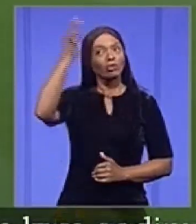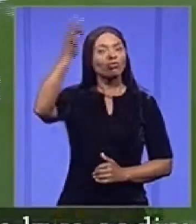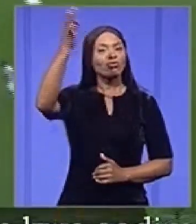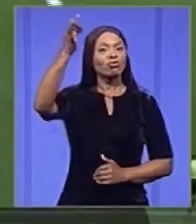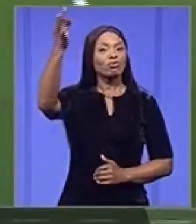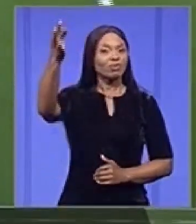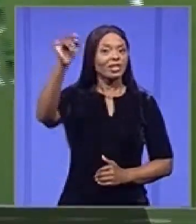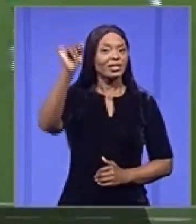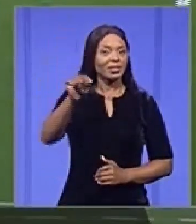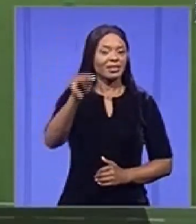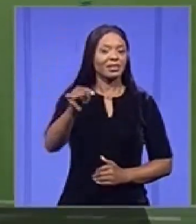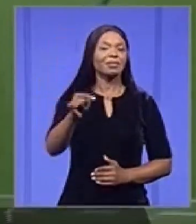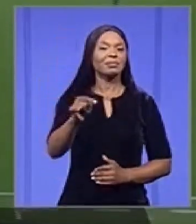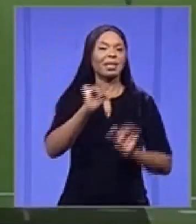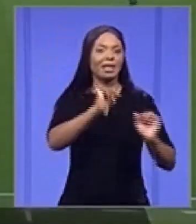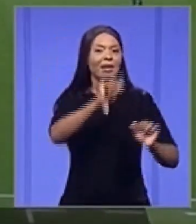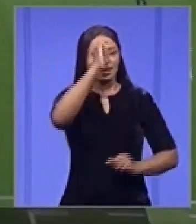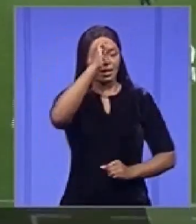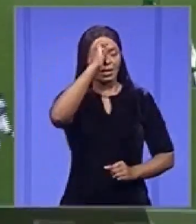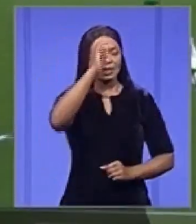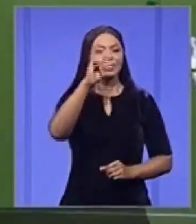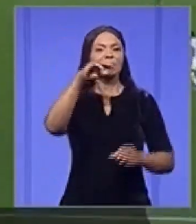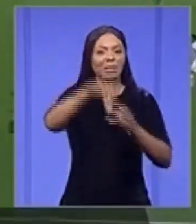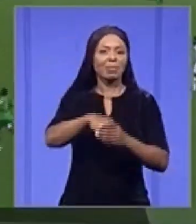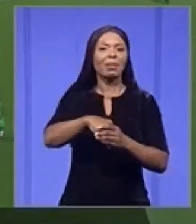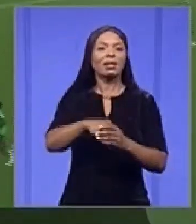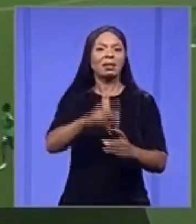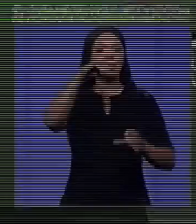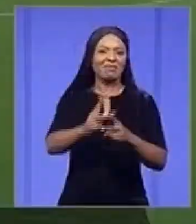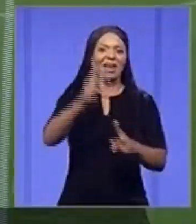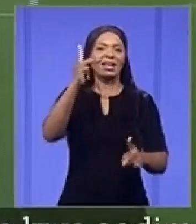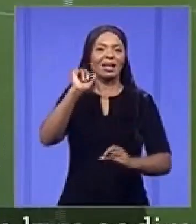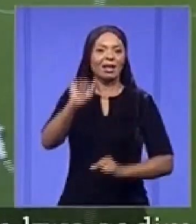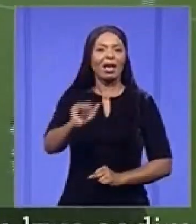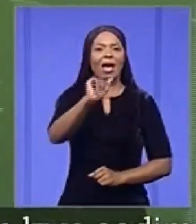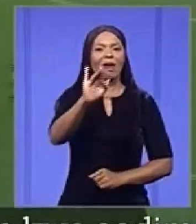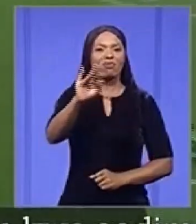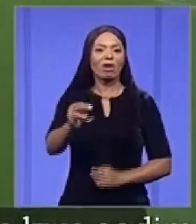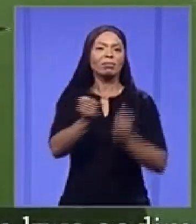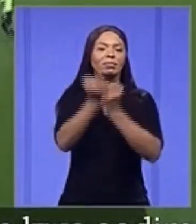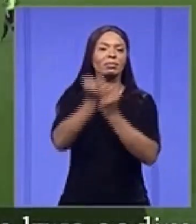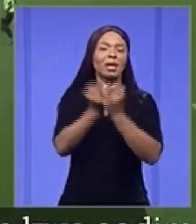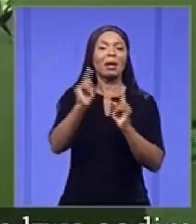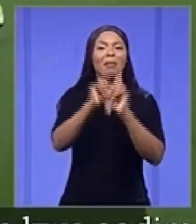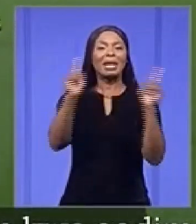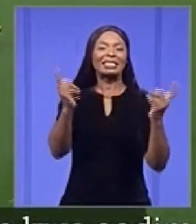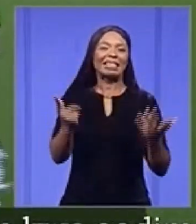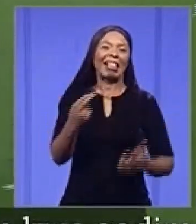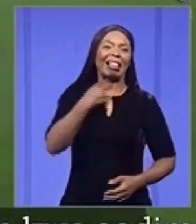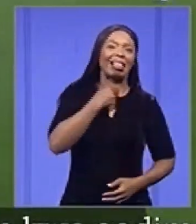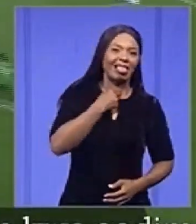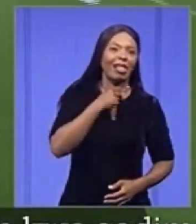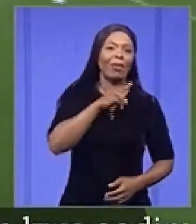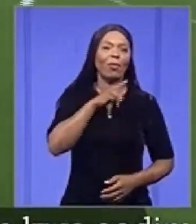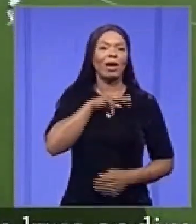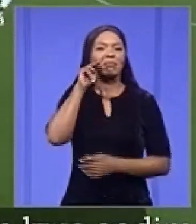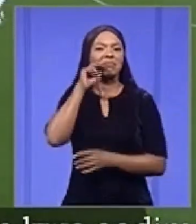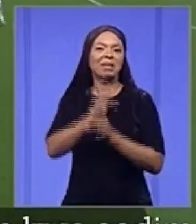ho fihlela makgaolakgang a tournament ya AFCON. Empa ho ha wa nahala ka mora hore sehlopha se hlole papading ya seka